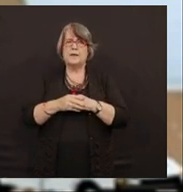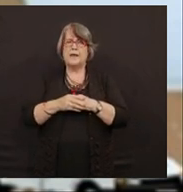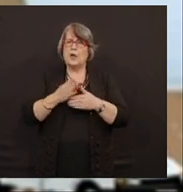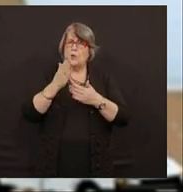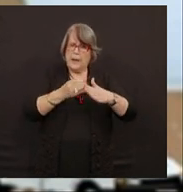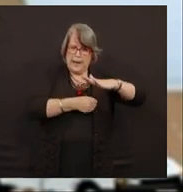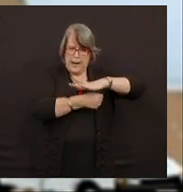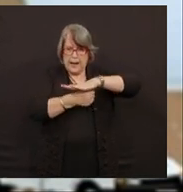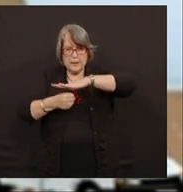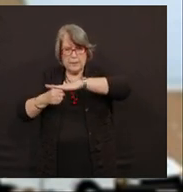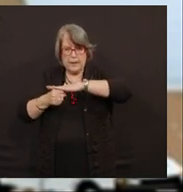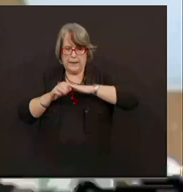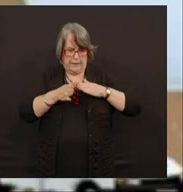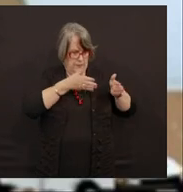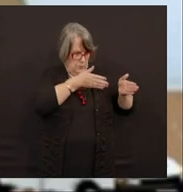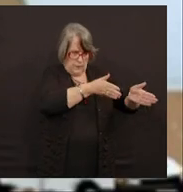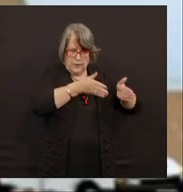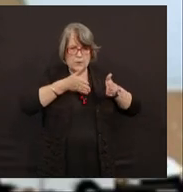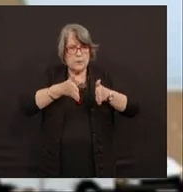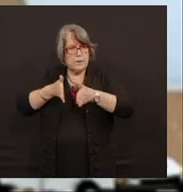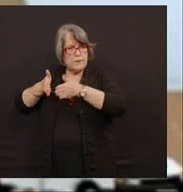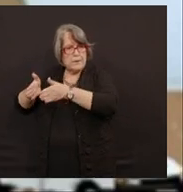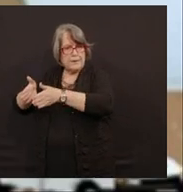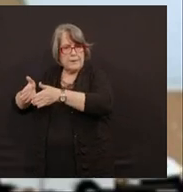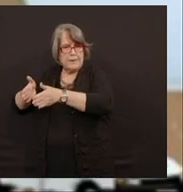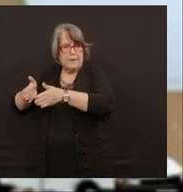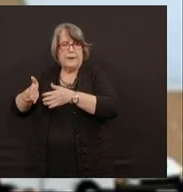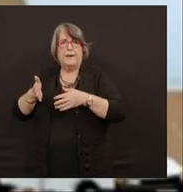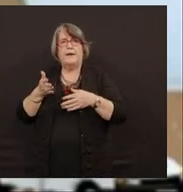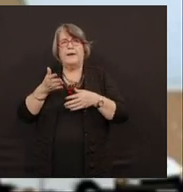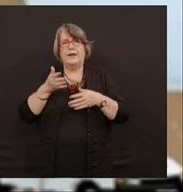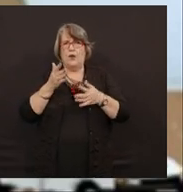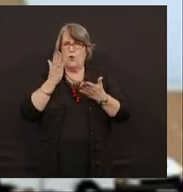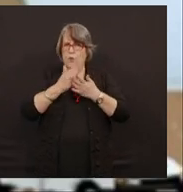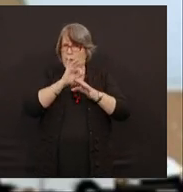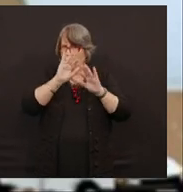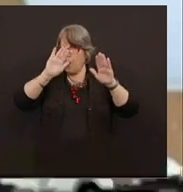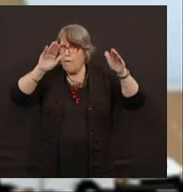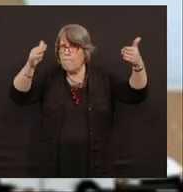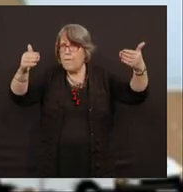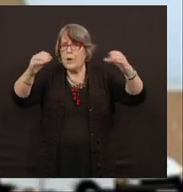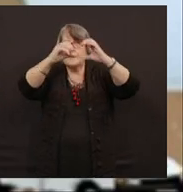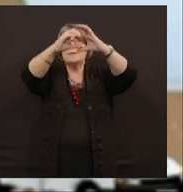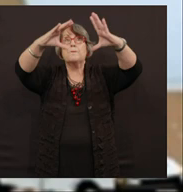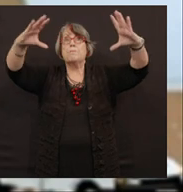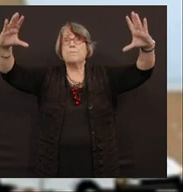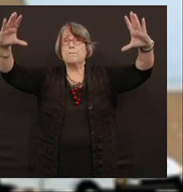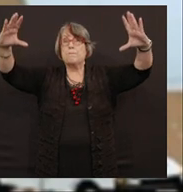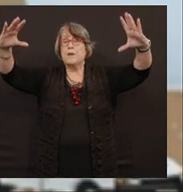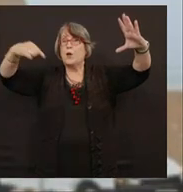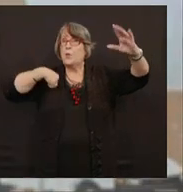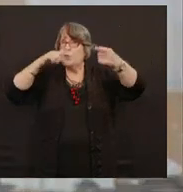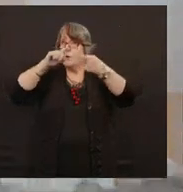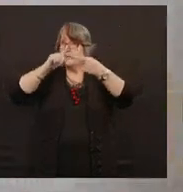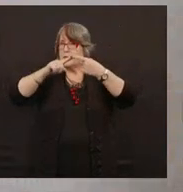Underpinning all of these approaches, though, is perhaps a lack of focus on the big picture, where we're